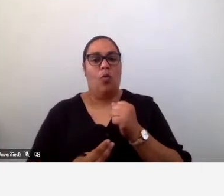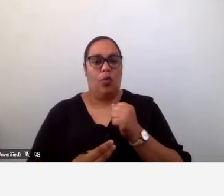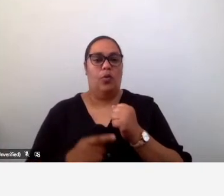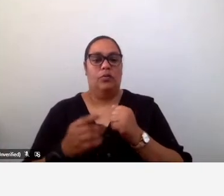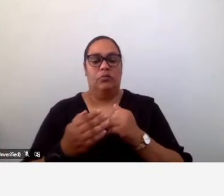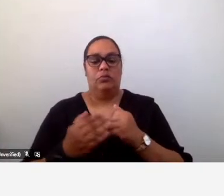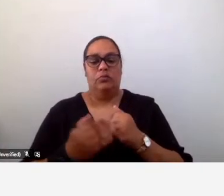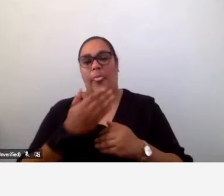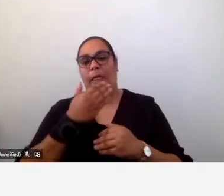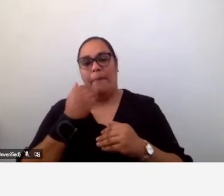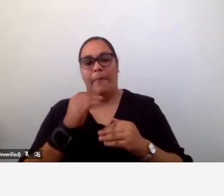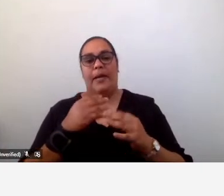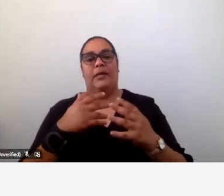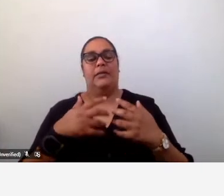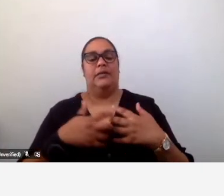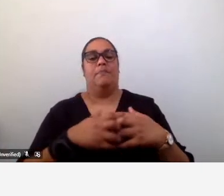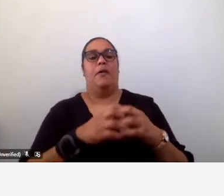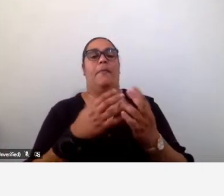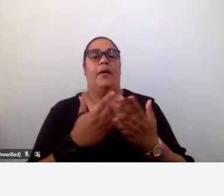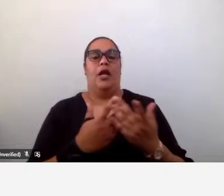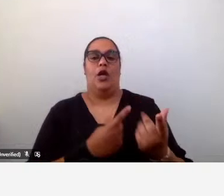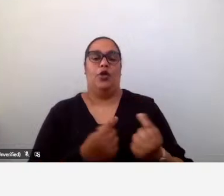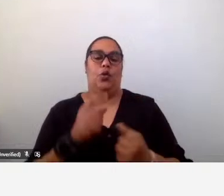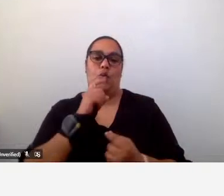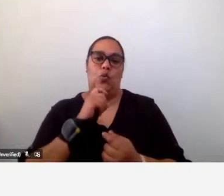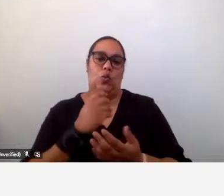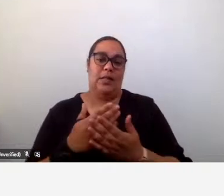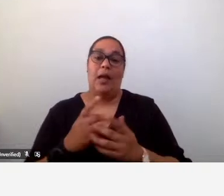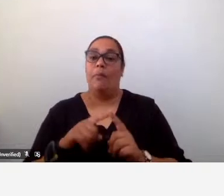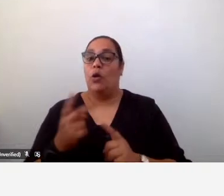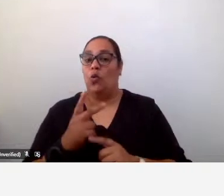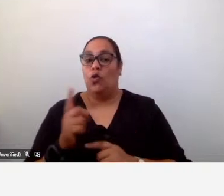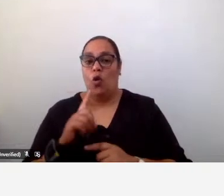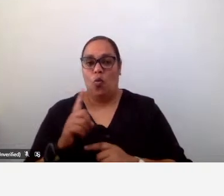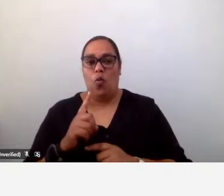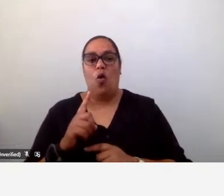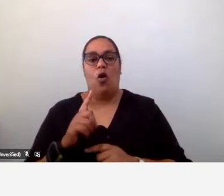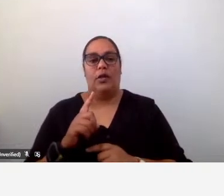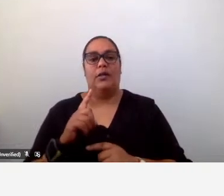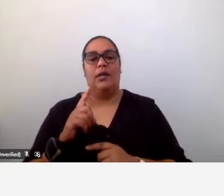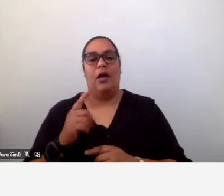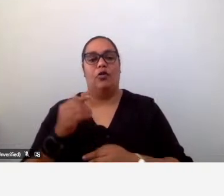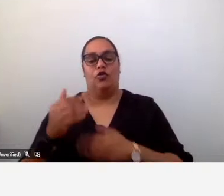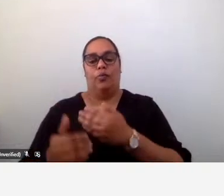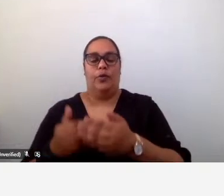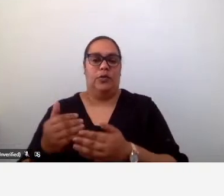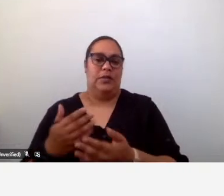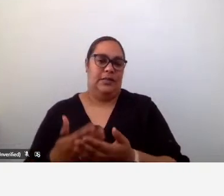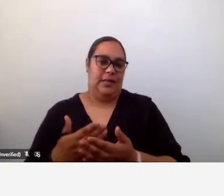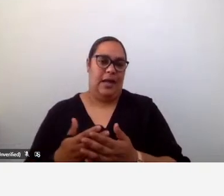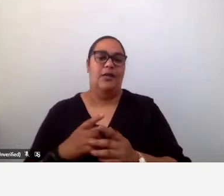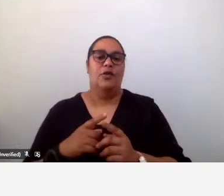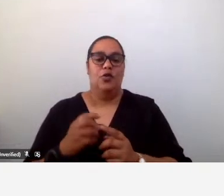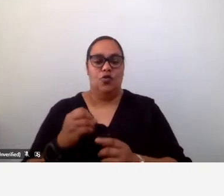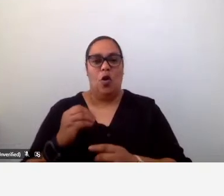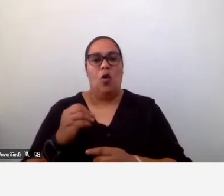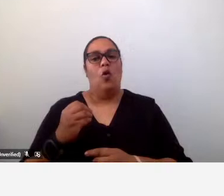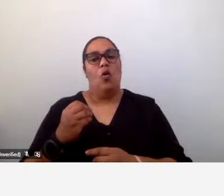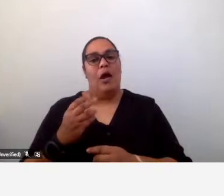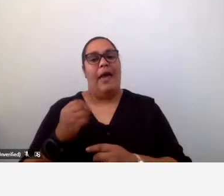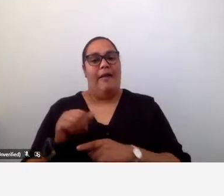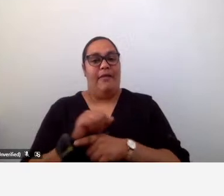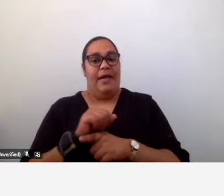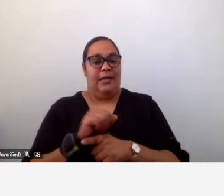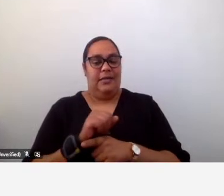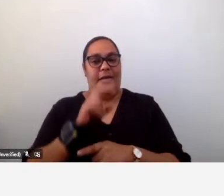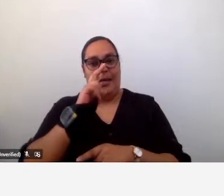and Abesutu site can be used, but also as well as the Amaklosa site can be used. So there's a exercise that